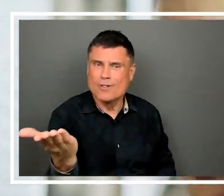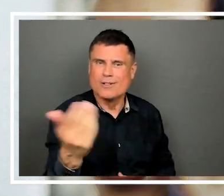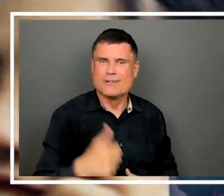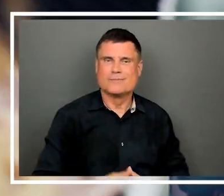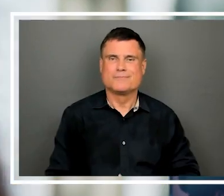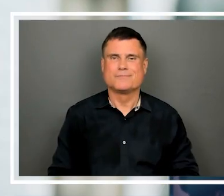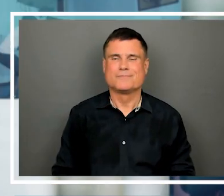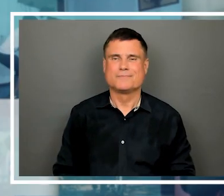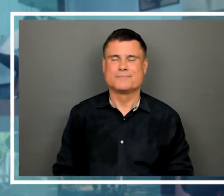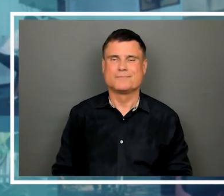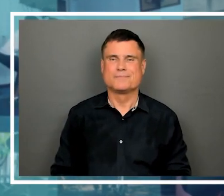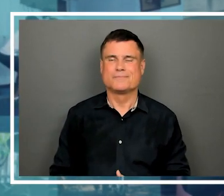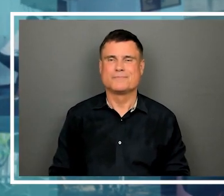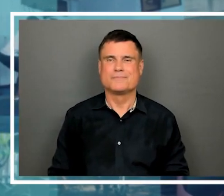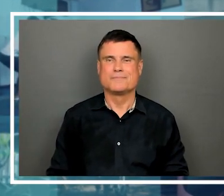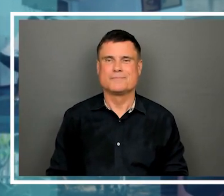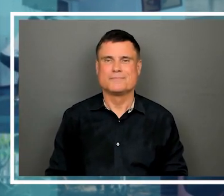everyone.